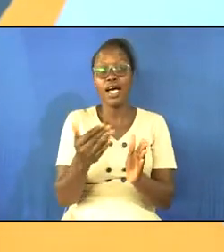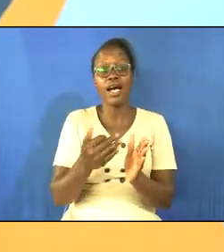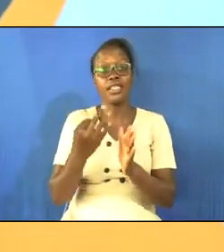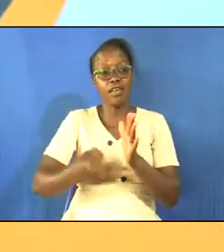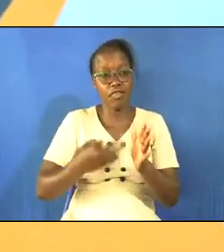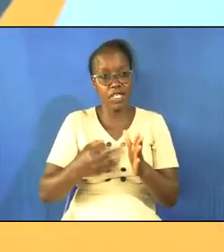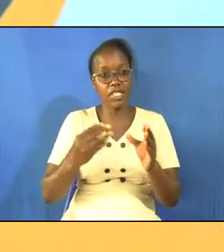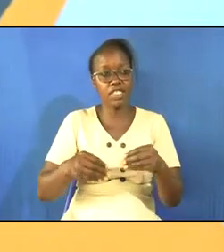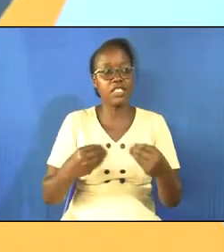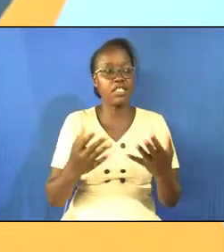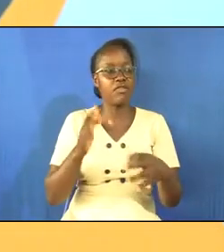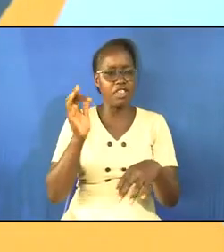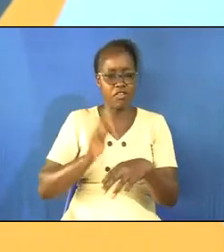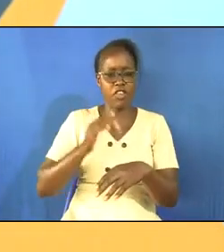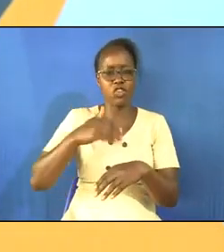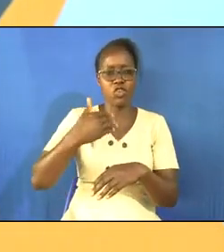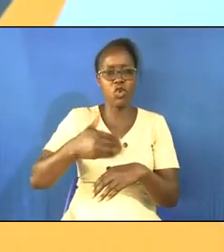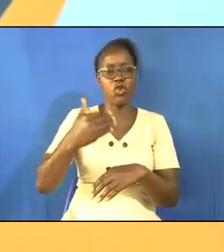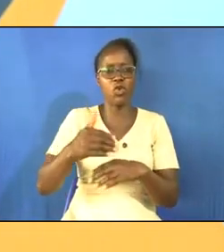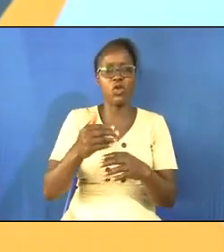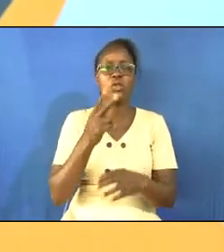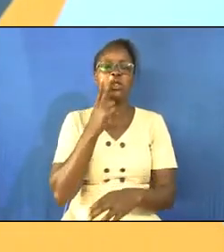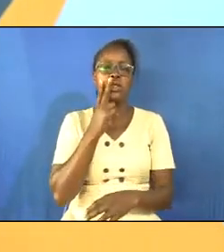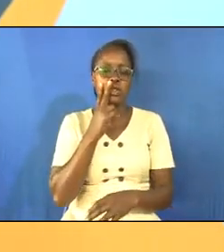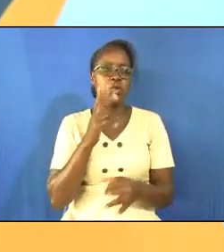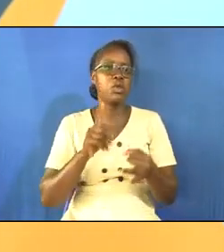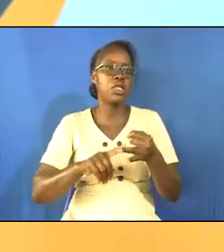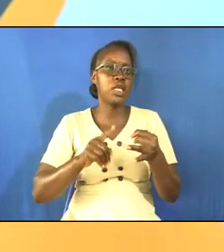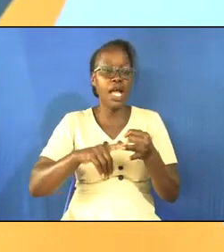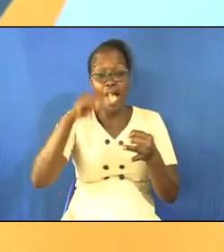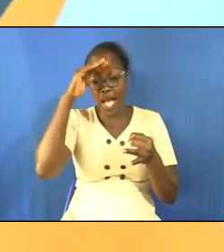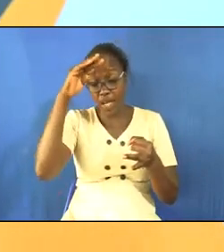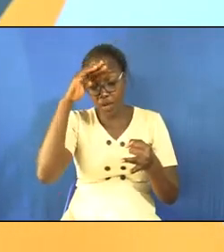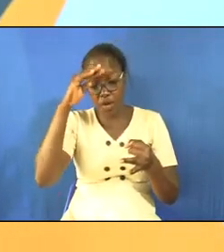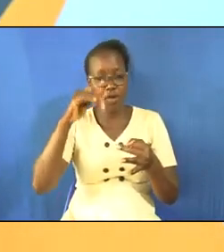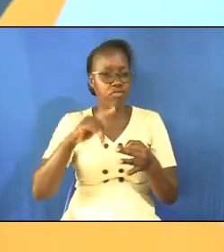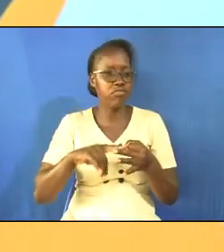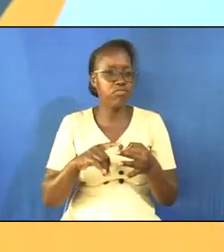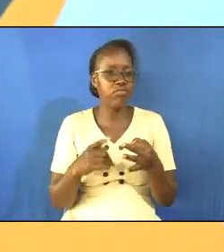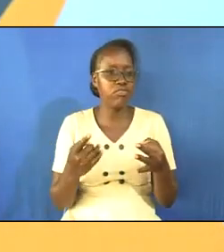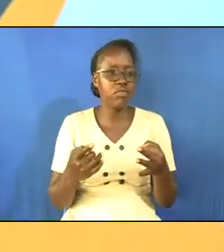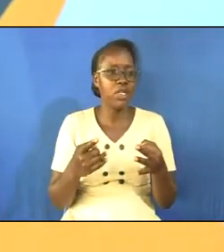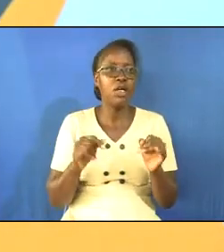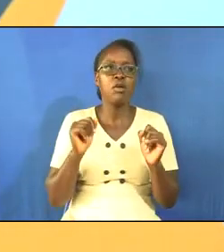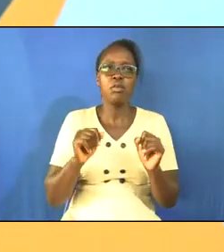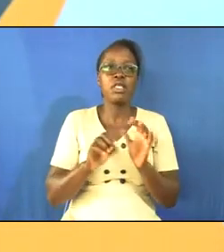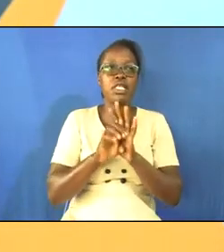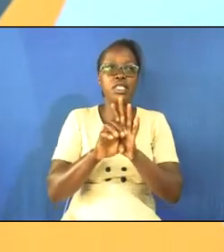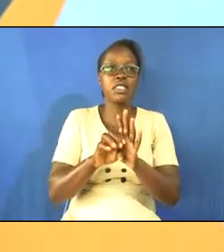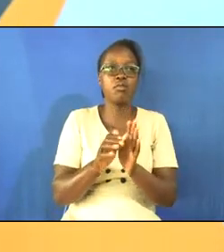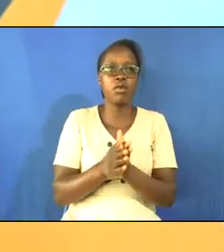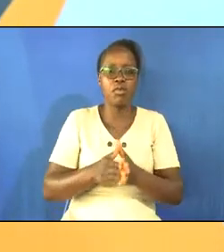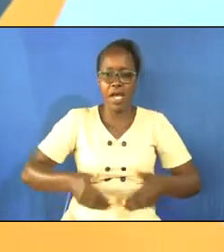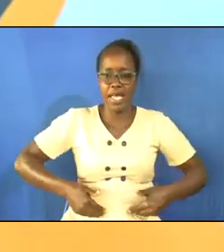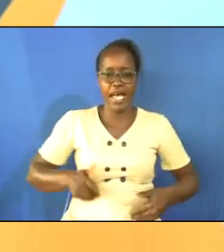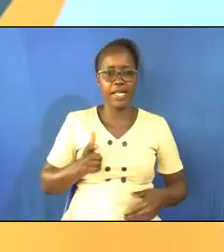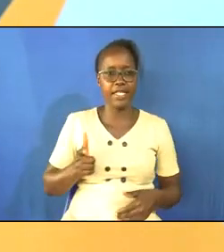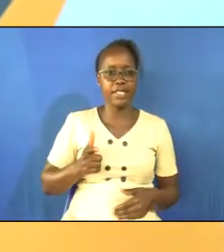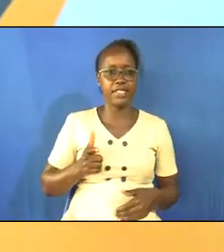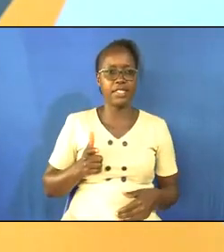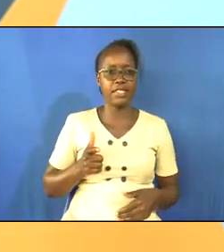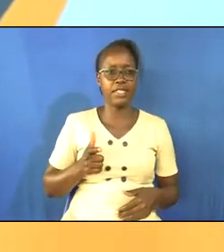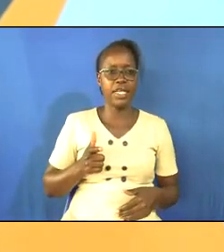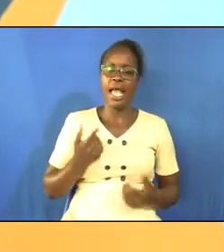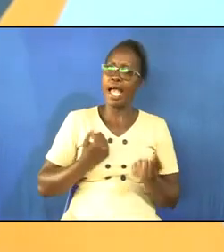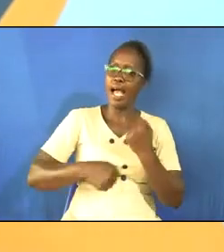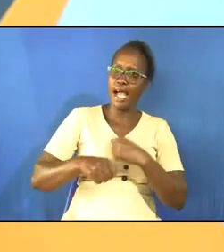persistent HPV infection include smoking and taking alcohol. So you can take an example of a young lady who